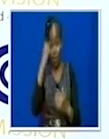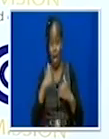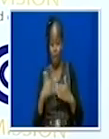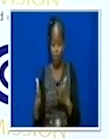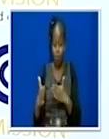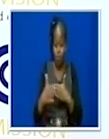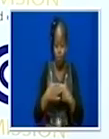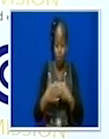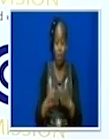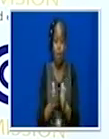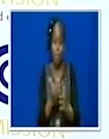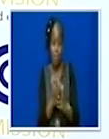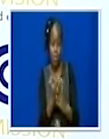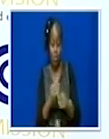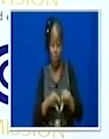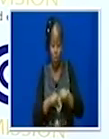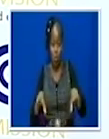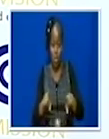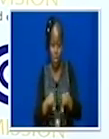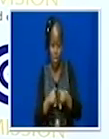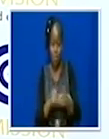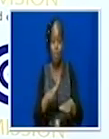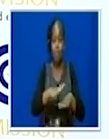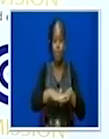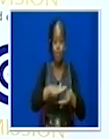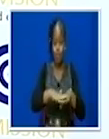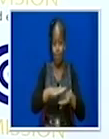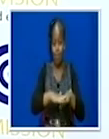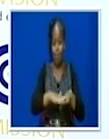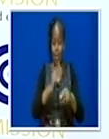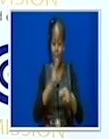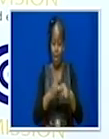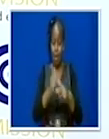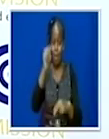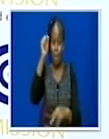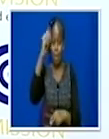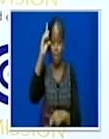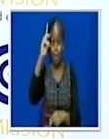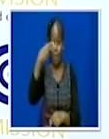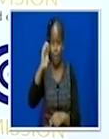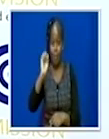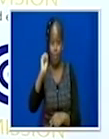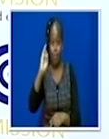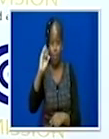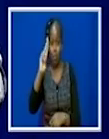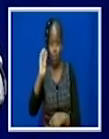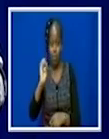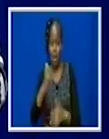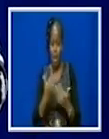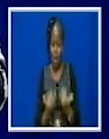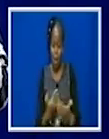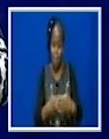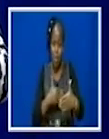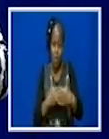the timber. Okay. Yeah, so that attraction between the glue and the timber is called adhesive. So mwalimu, just before you go into details about